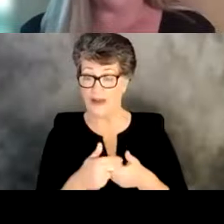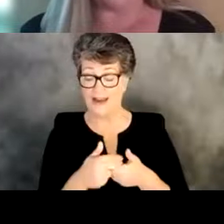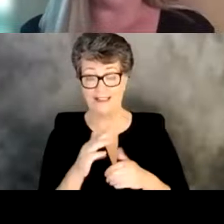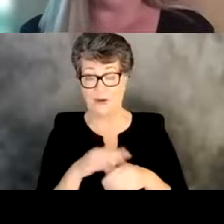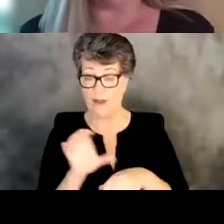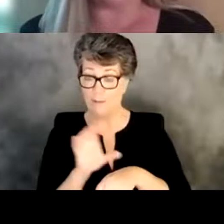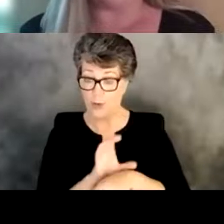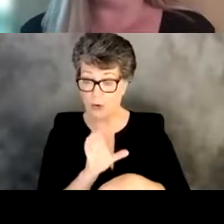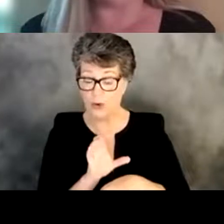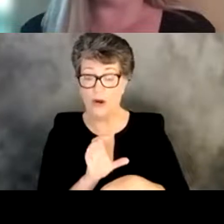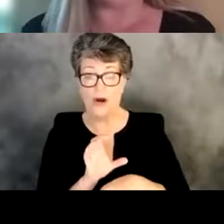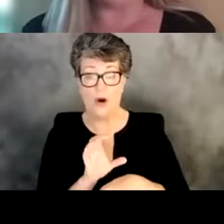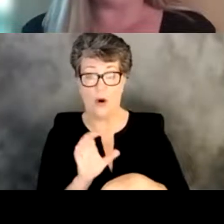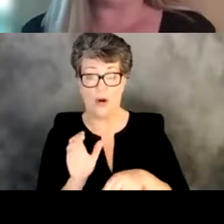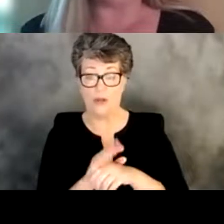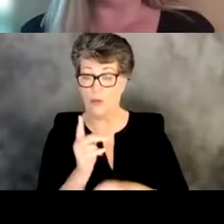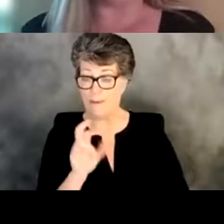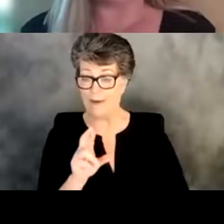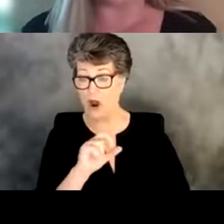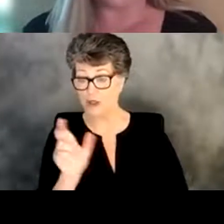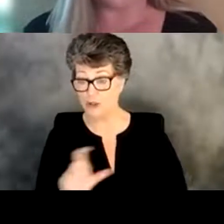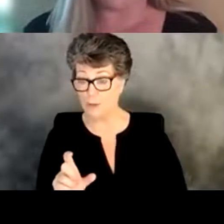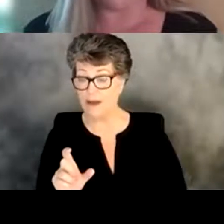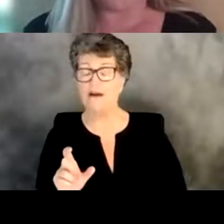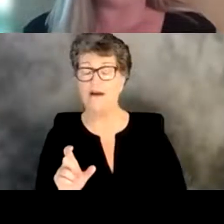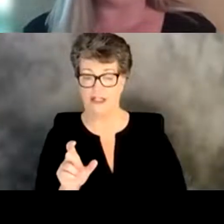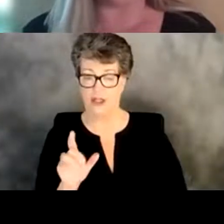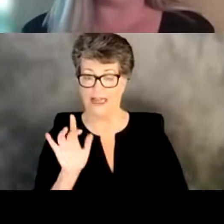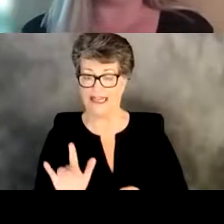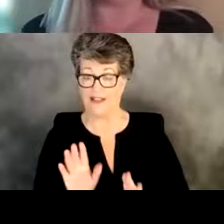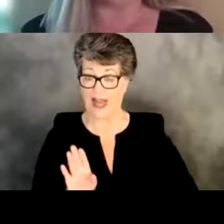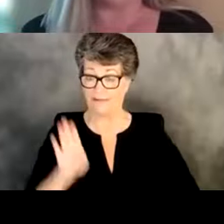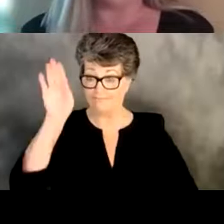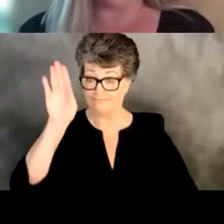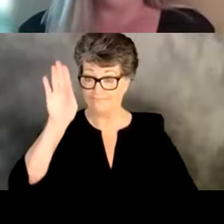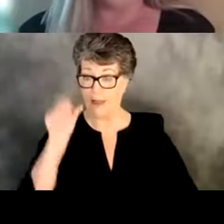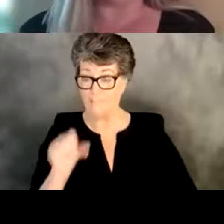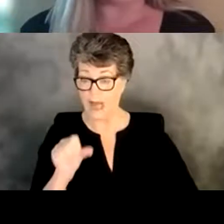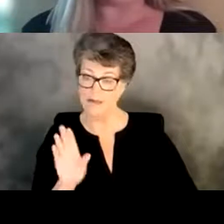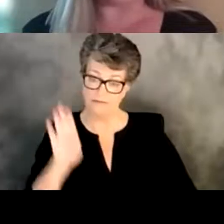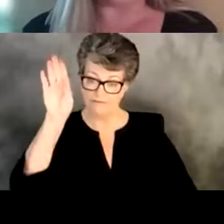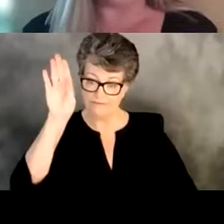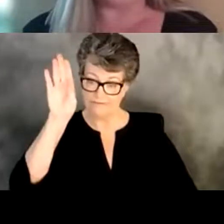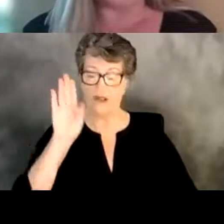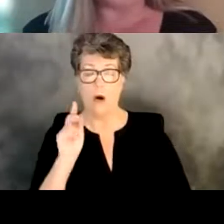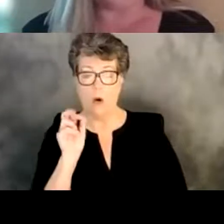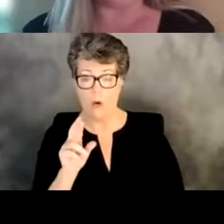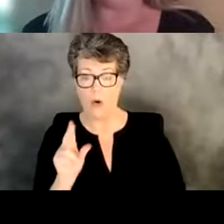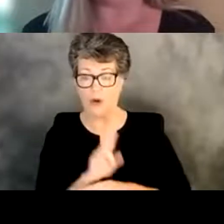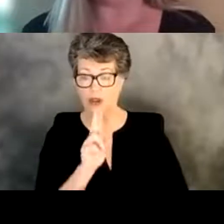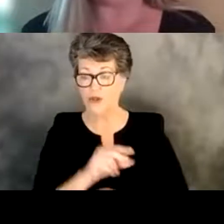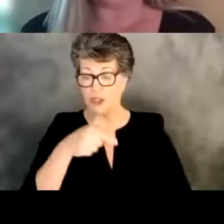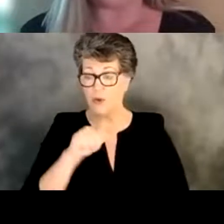computer or via webinar Zoom, you can click the raise hand icon to join the queue, or you can use the